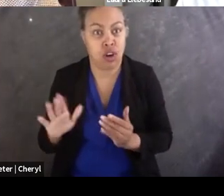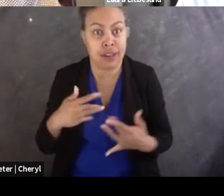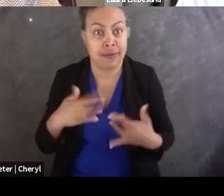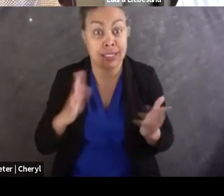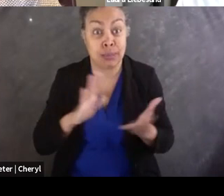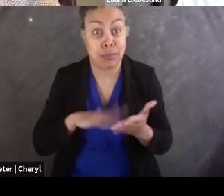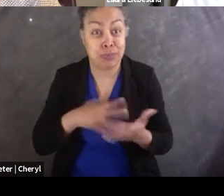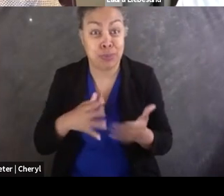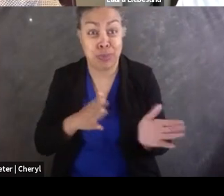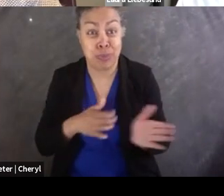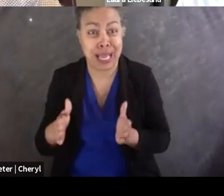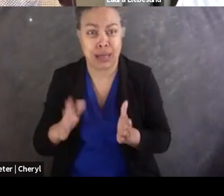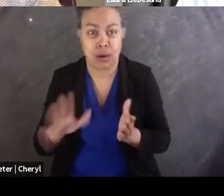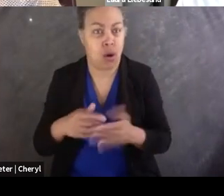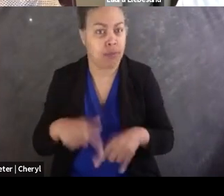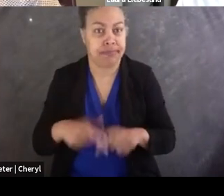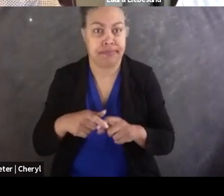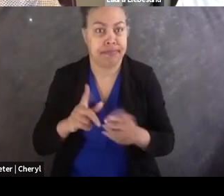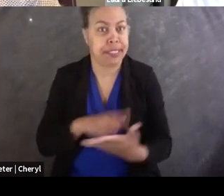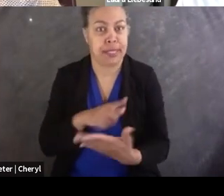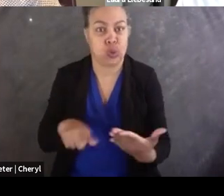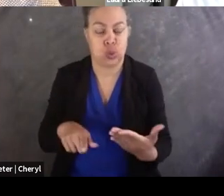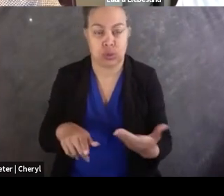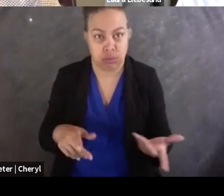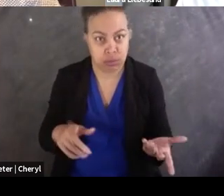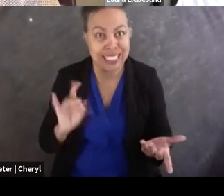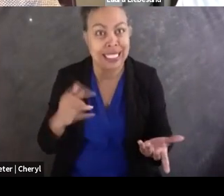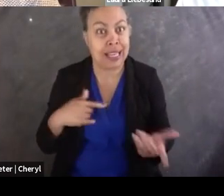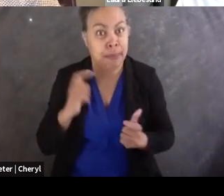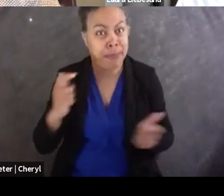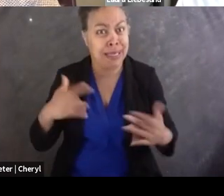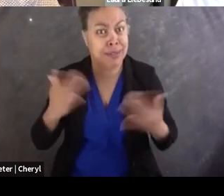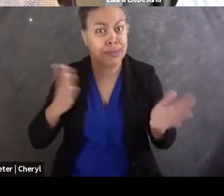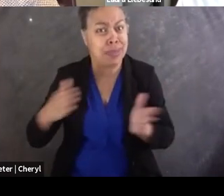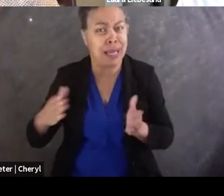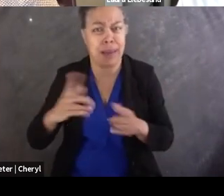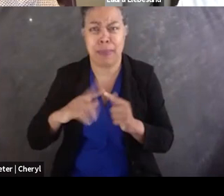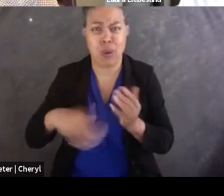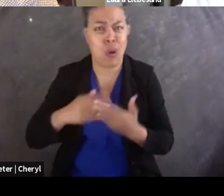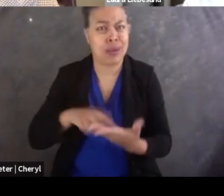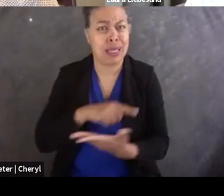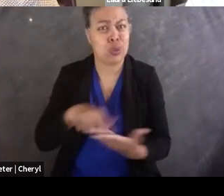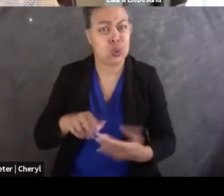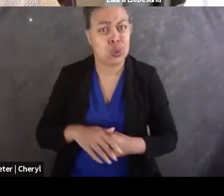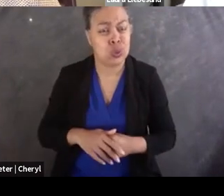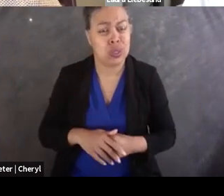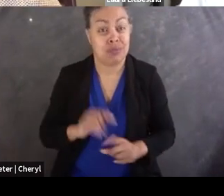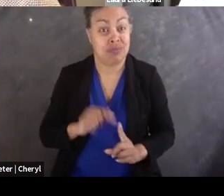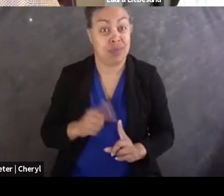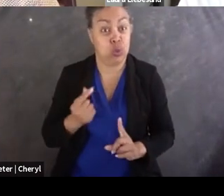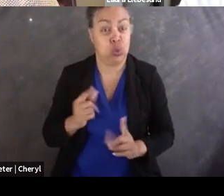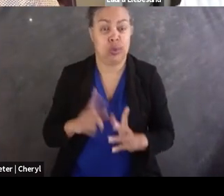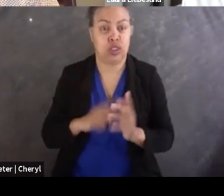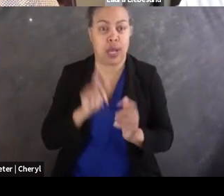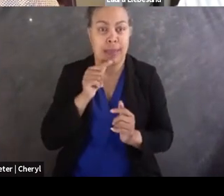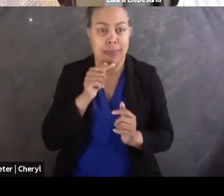up before the pandemic and everything stopped. One thing that she did, she started her own lemonade company,